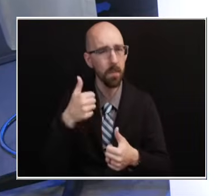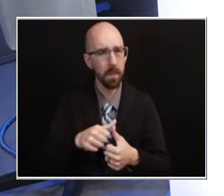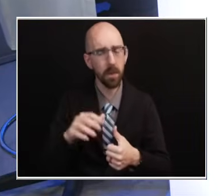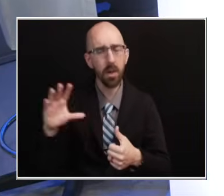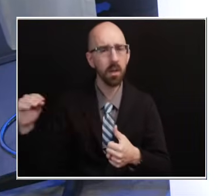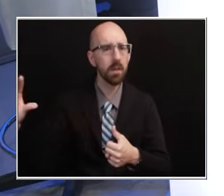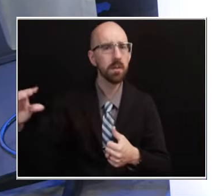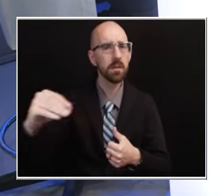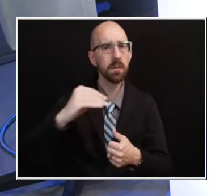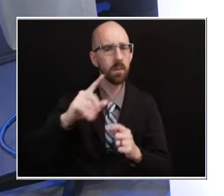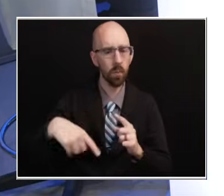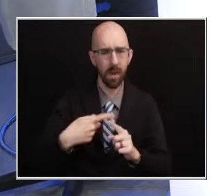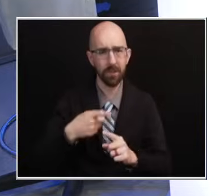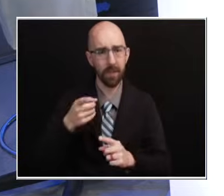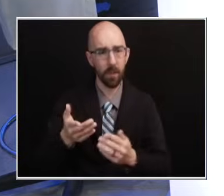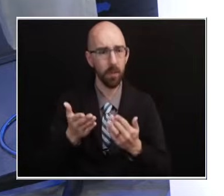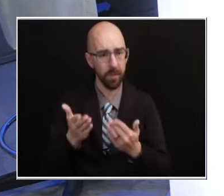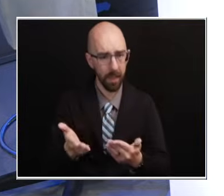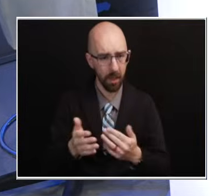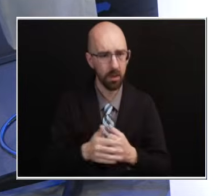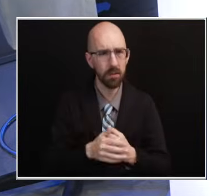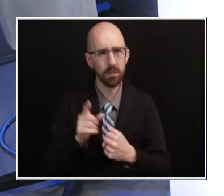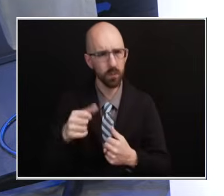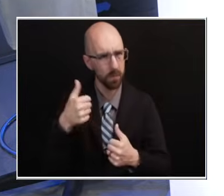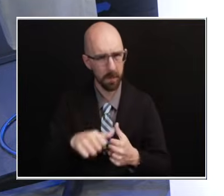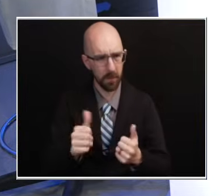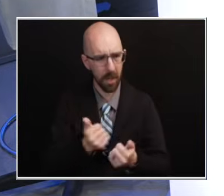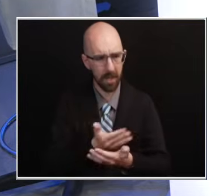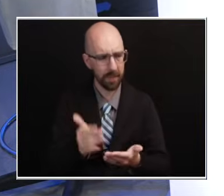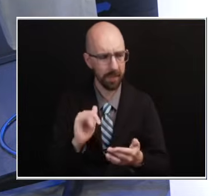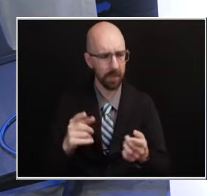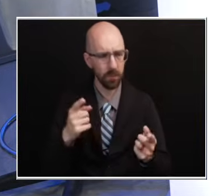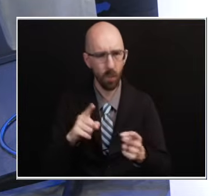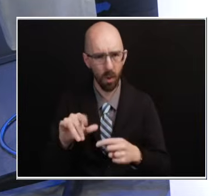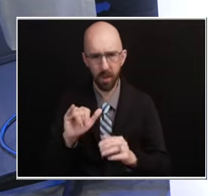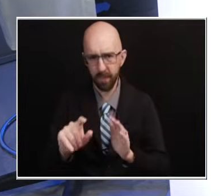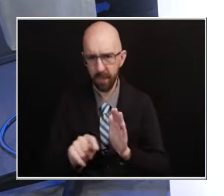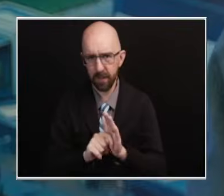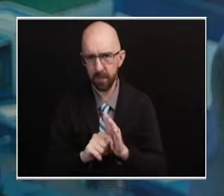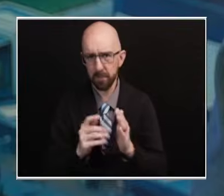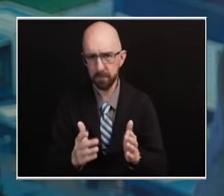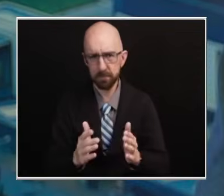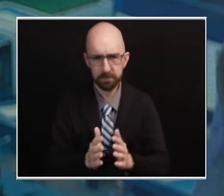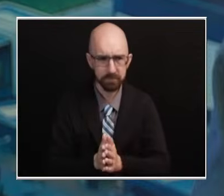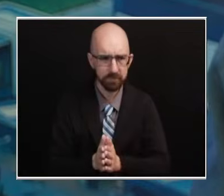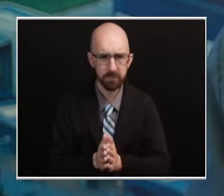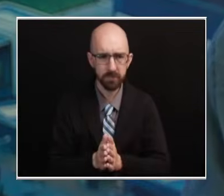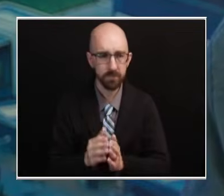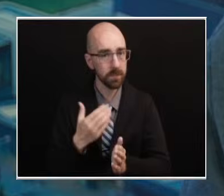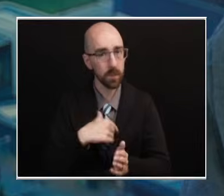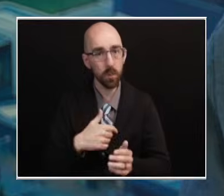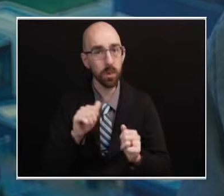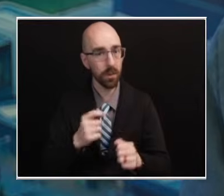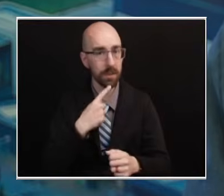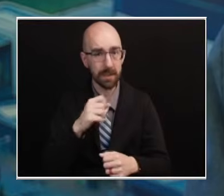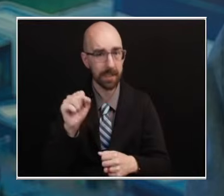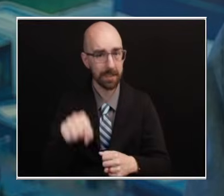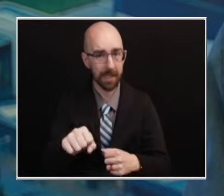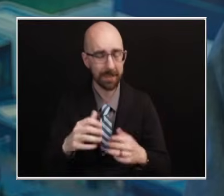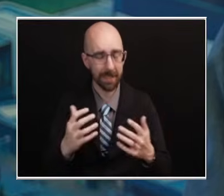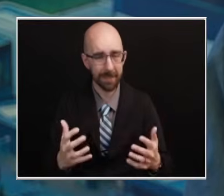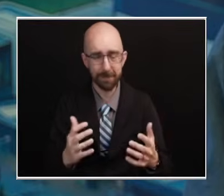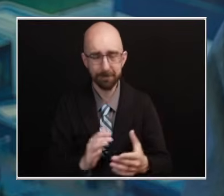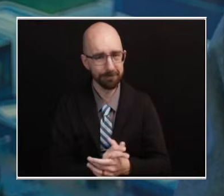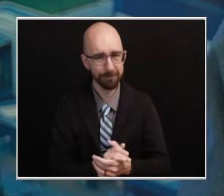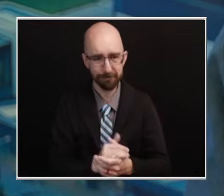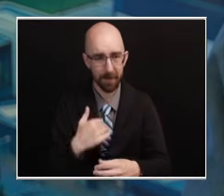were there. Do you remember anything that was going on at the time? I wish I could say yes. I do